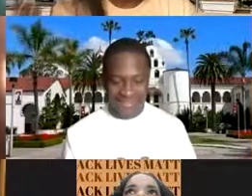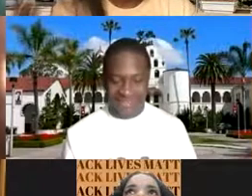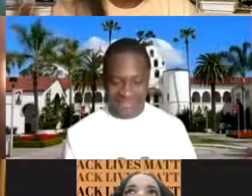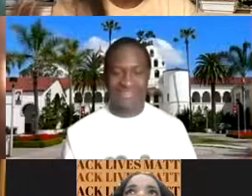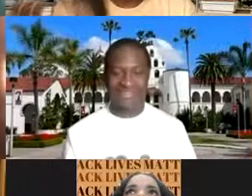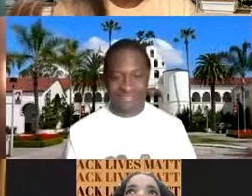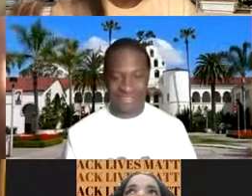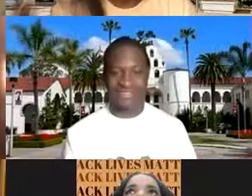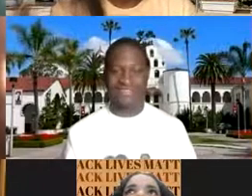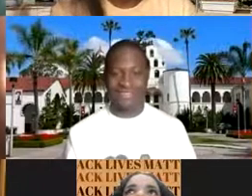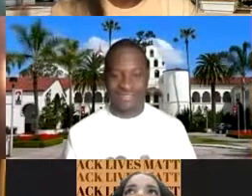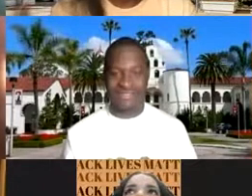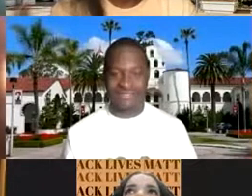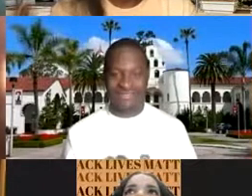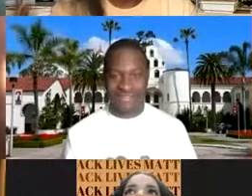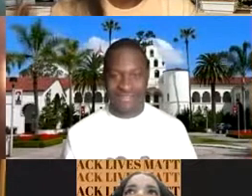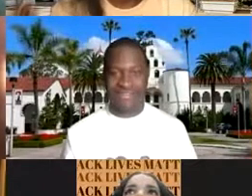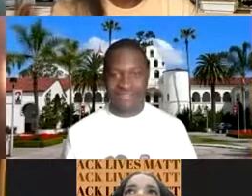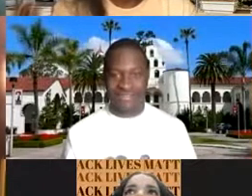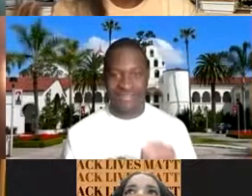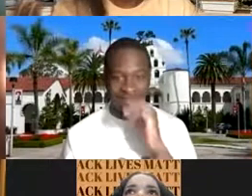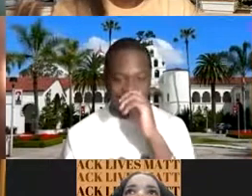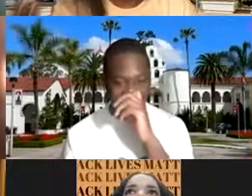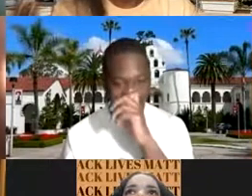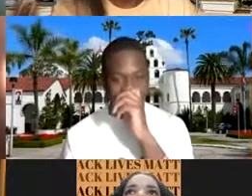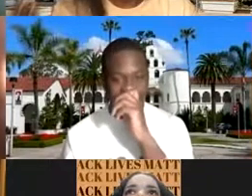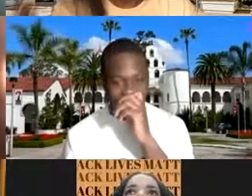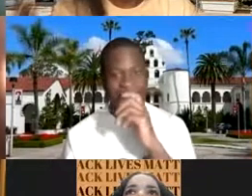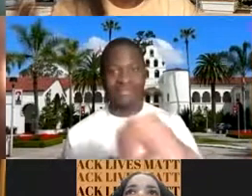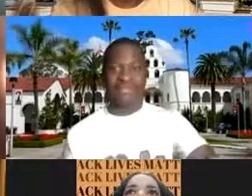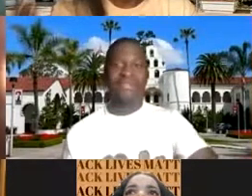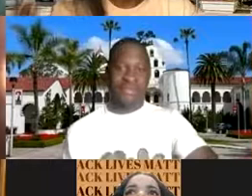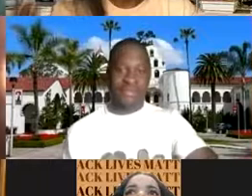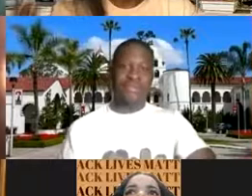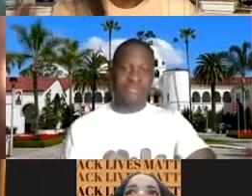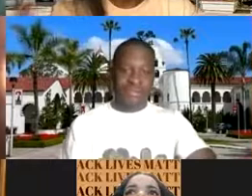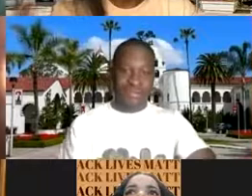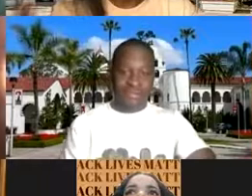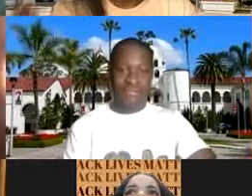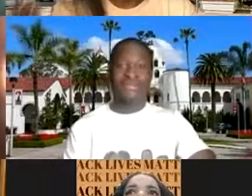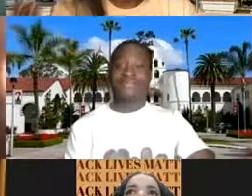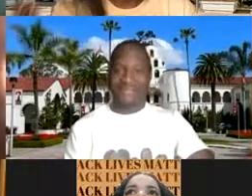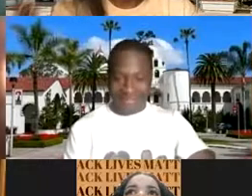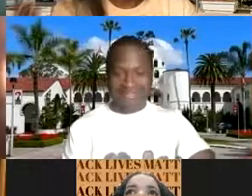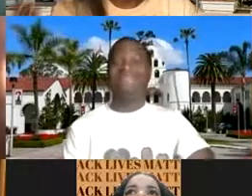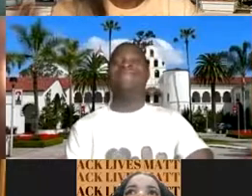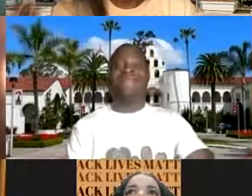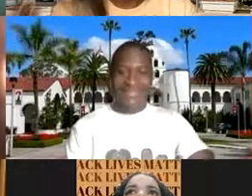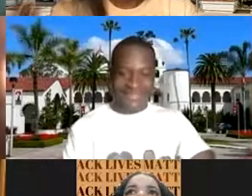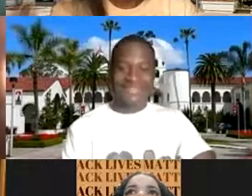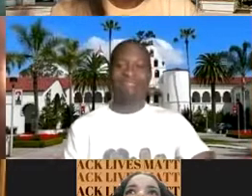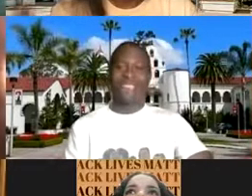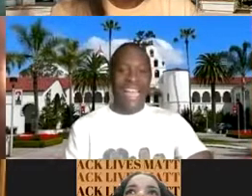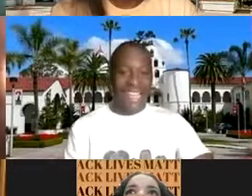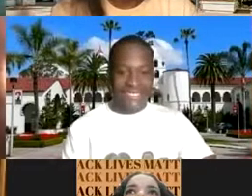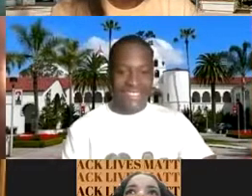to go into that space. As Shaki mentioned earlier, I'm part of the first year leadership experience through Associated Students. There are only 5 of us. So I was one of 5 students to